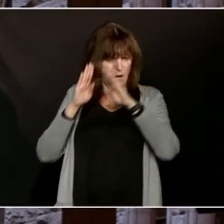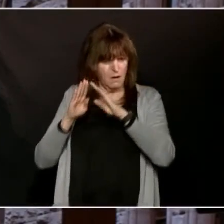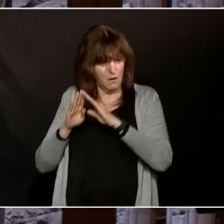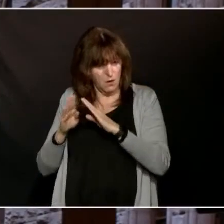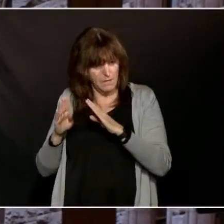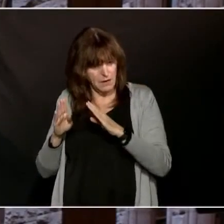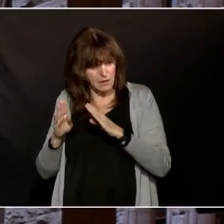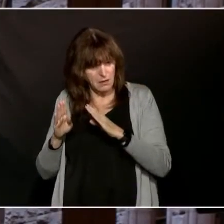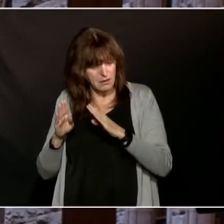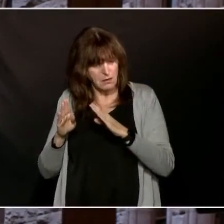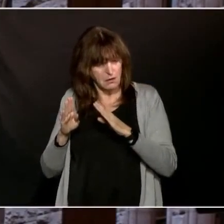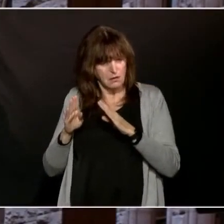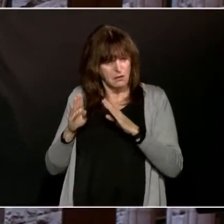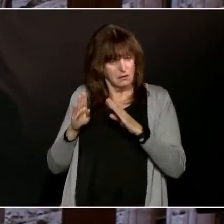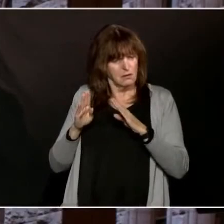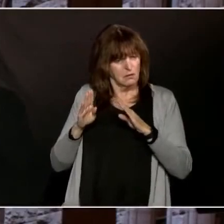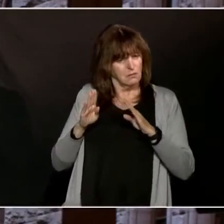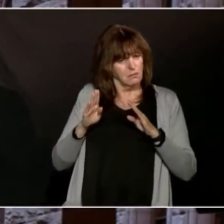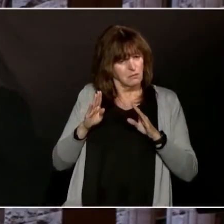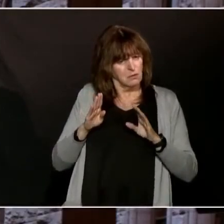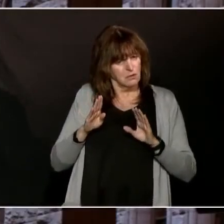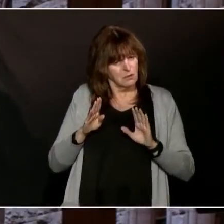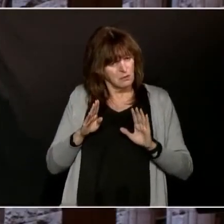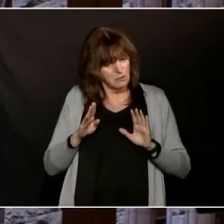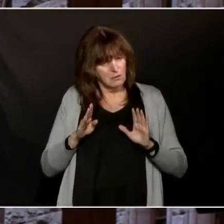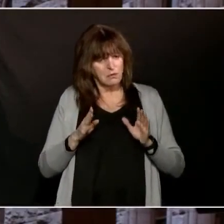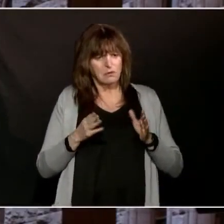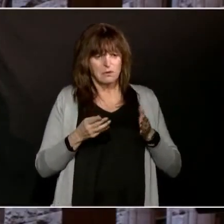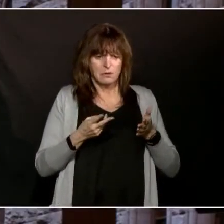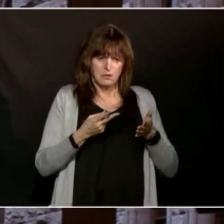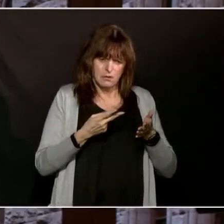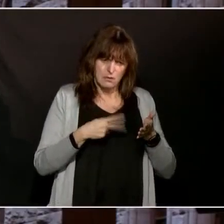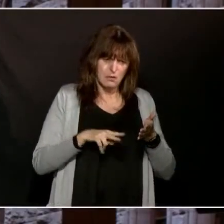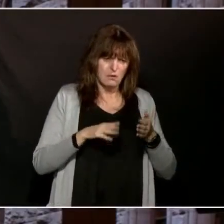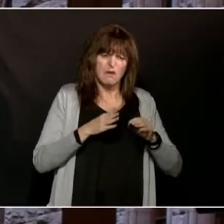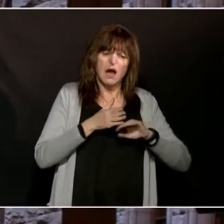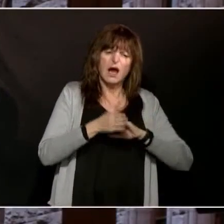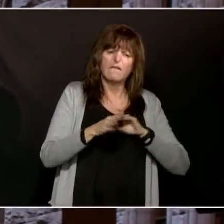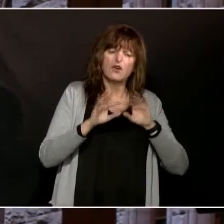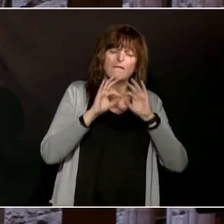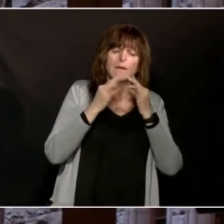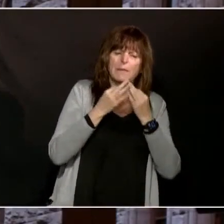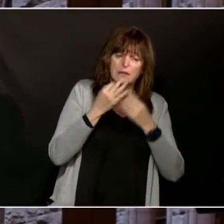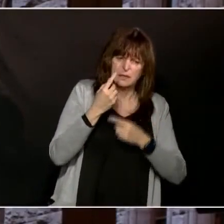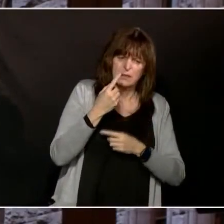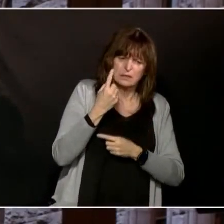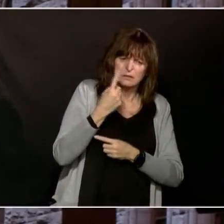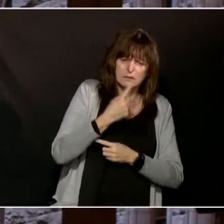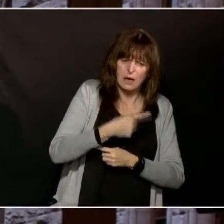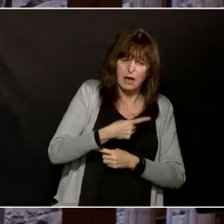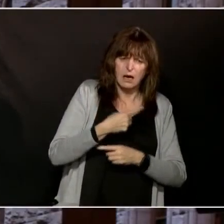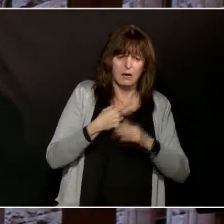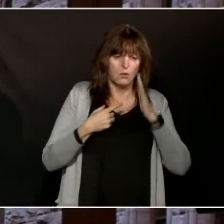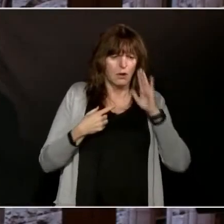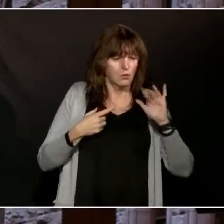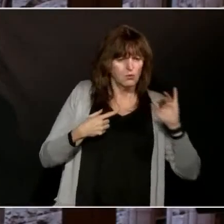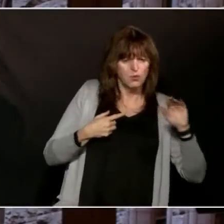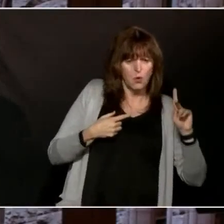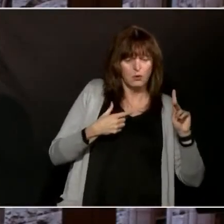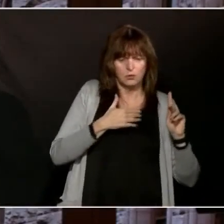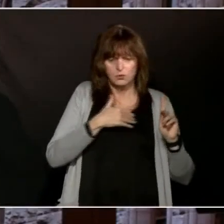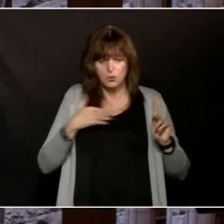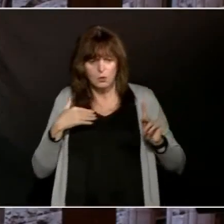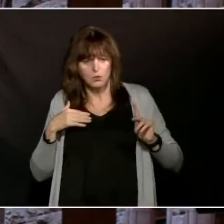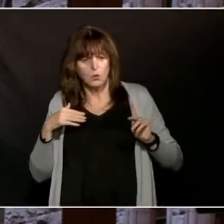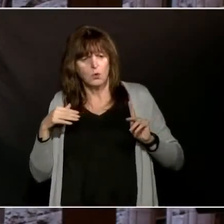and Toronto. And so these are changing. We have said we don't think that we're really strongly believe that with the measures in place, the extra ones